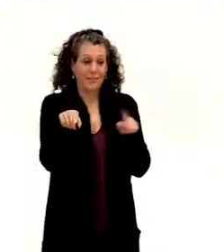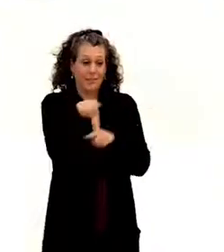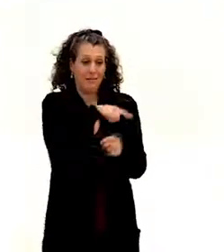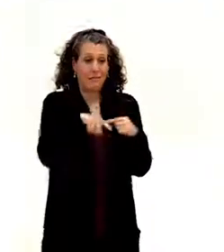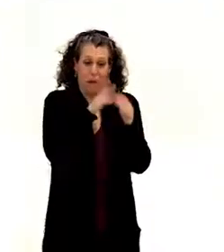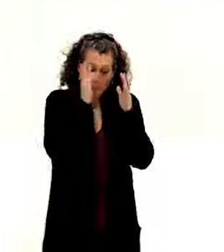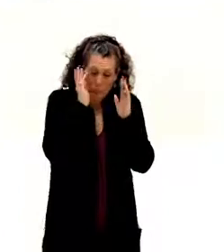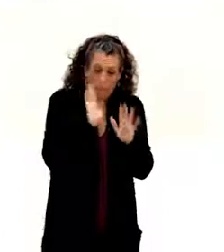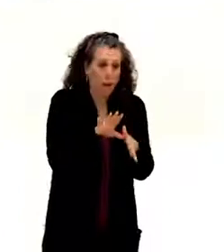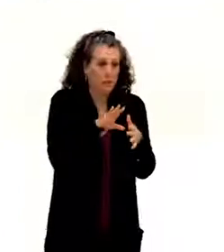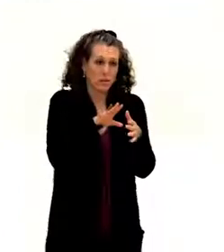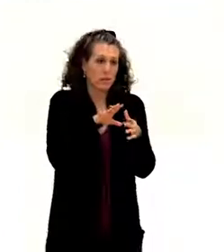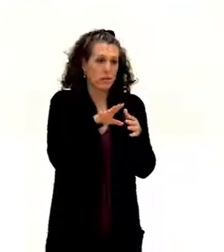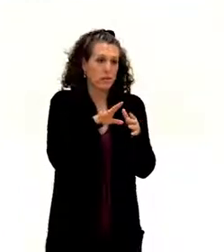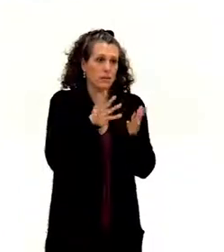interface with demand,